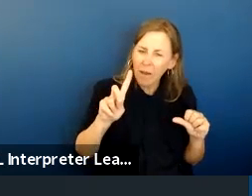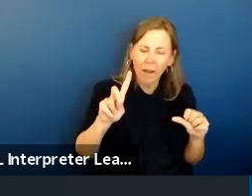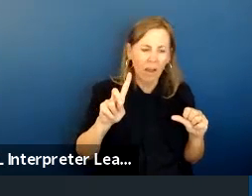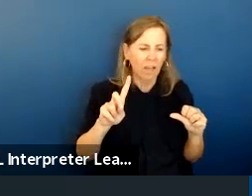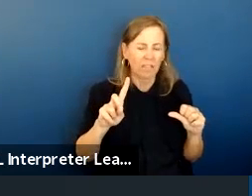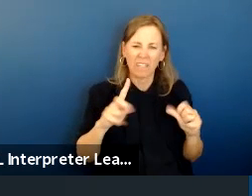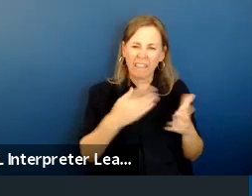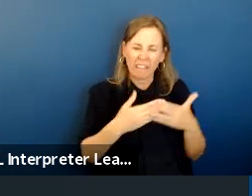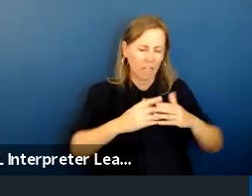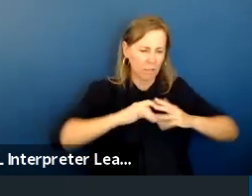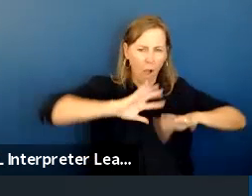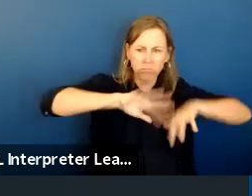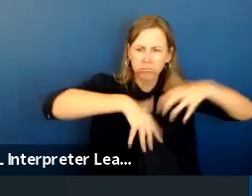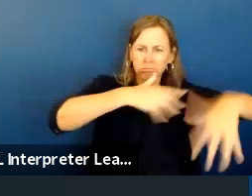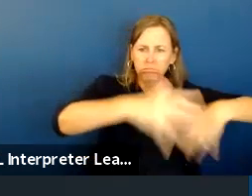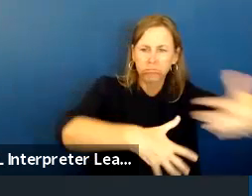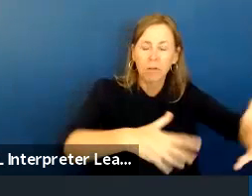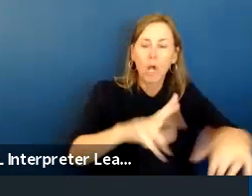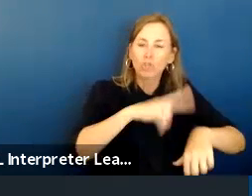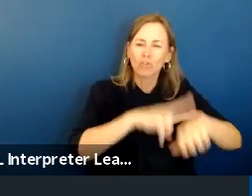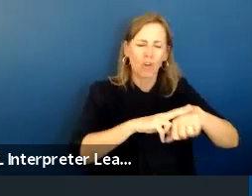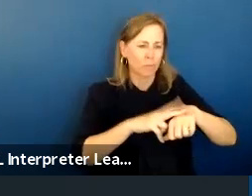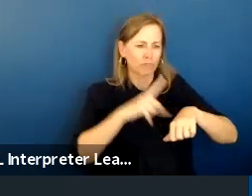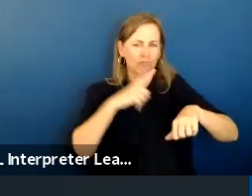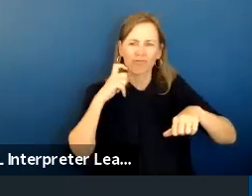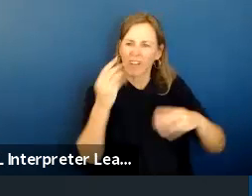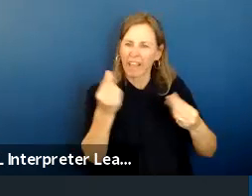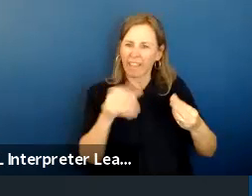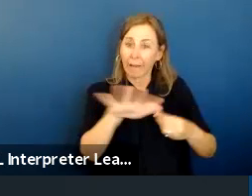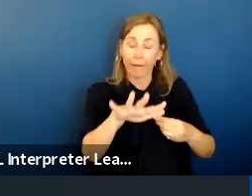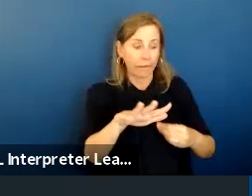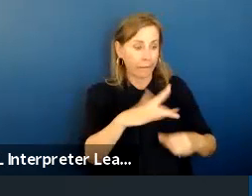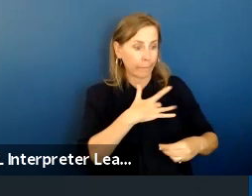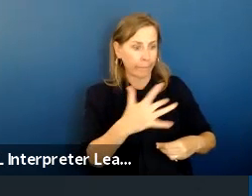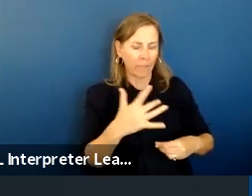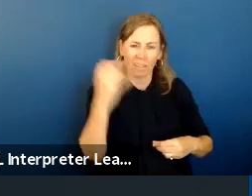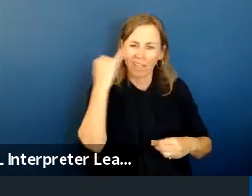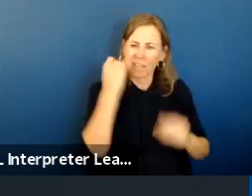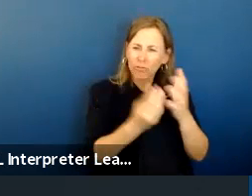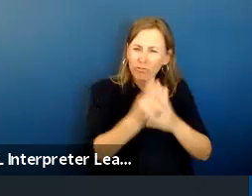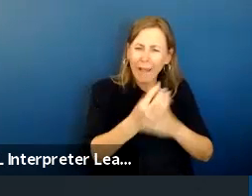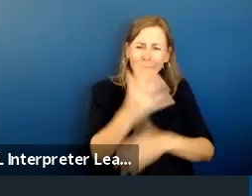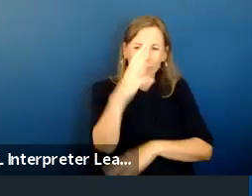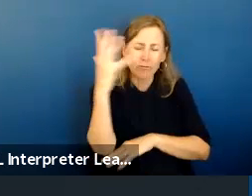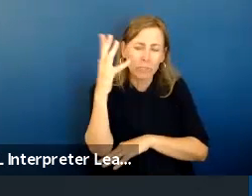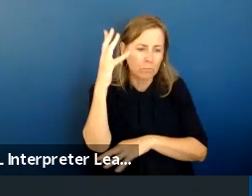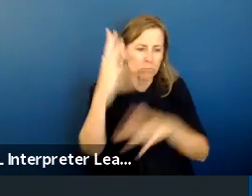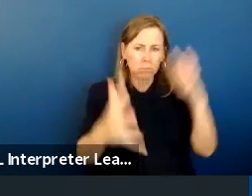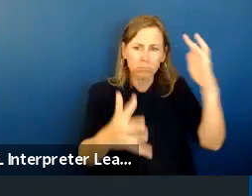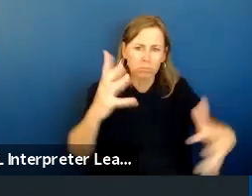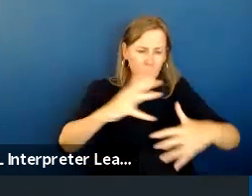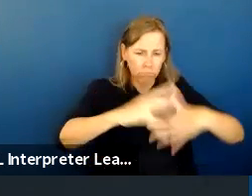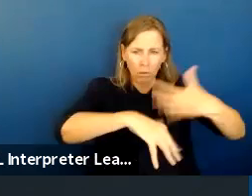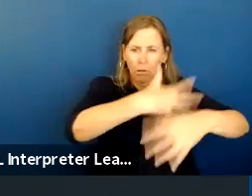land. It's often caused by a combination of vegetation loss and heavy rains. And we're going to show you a video on our next